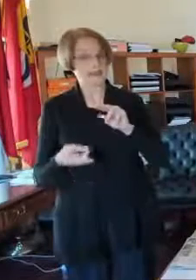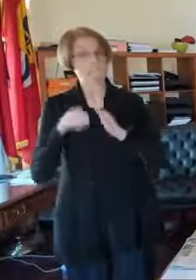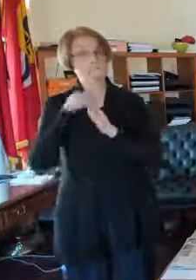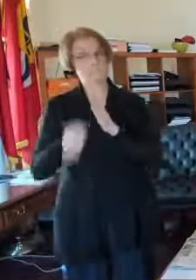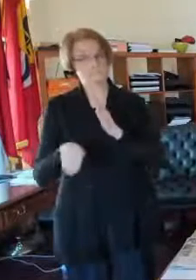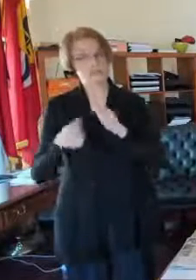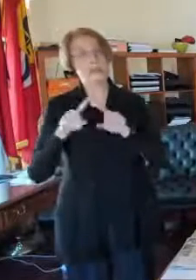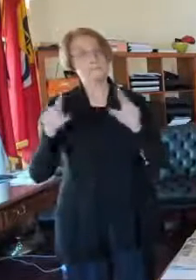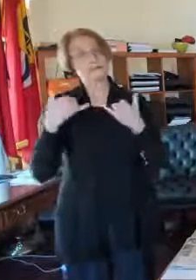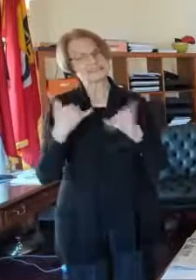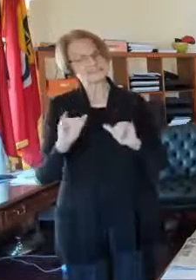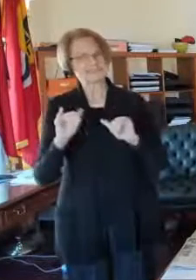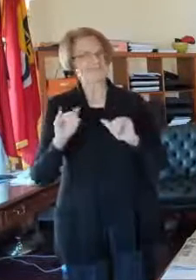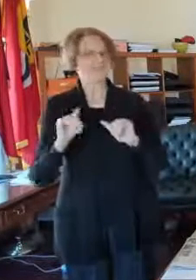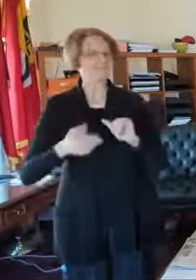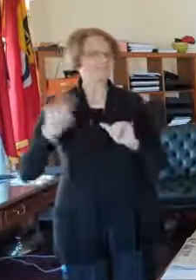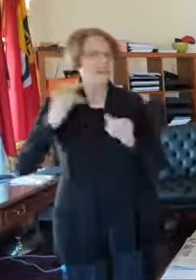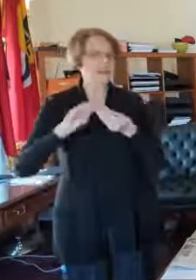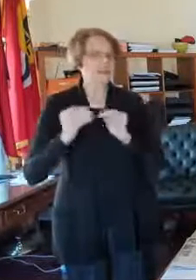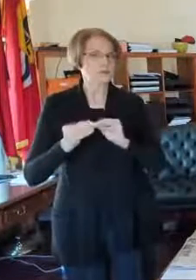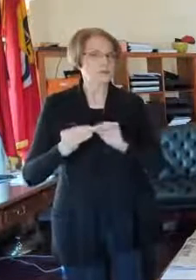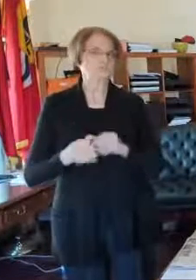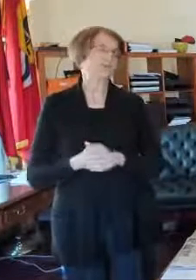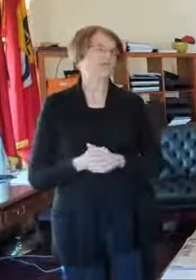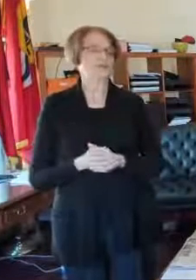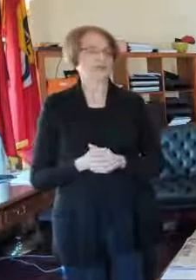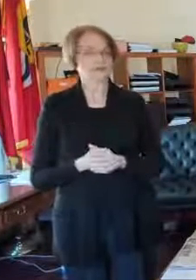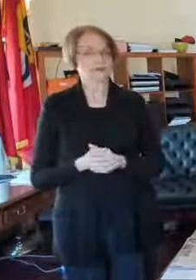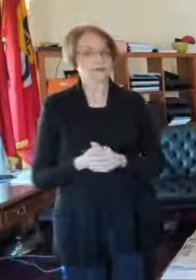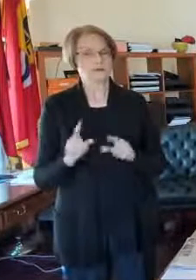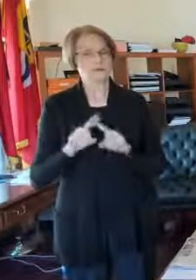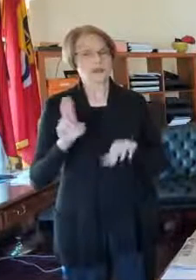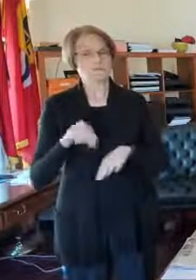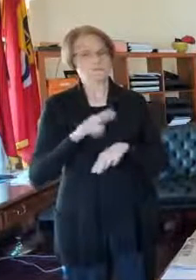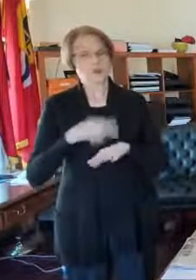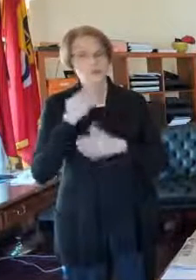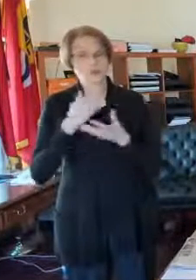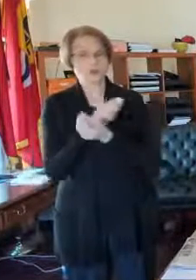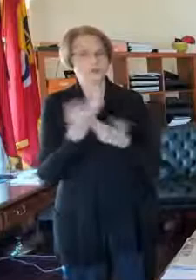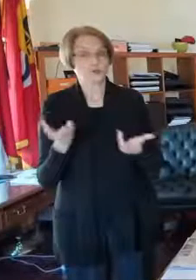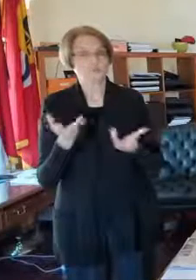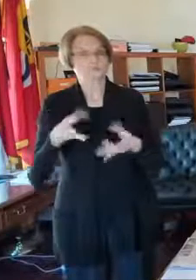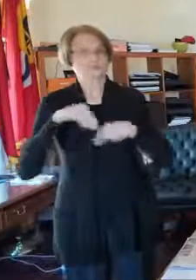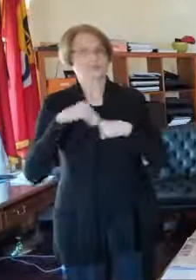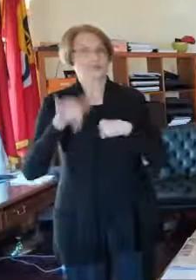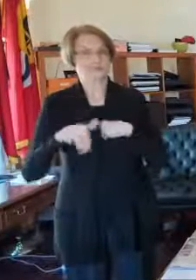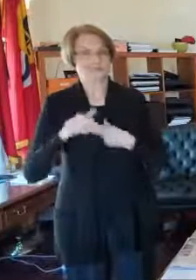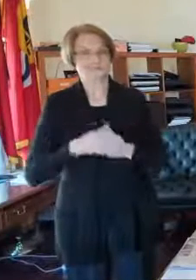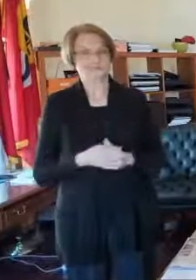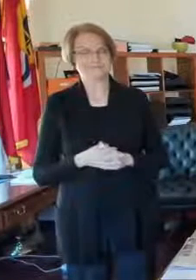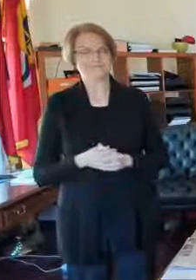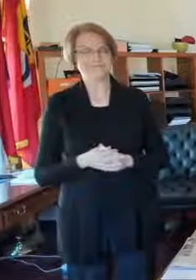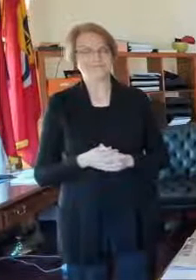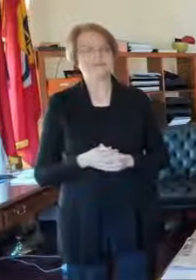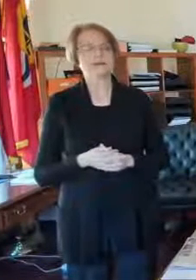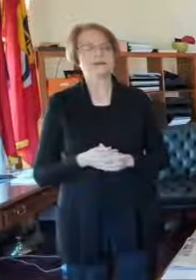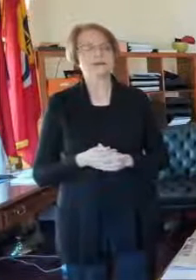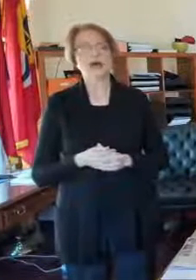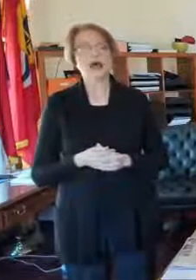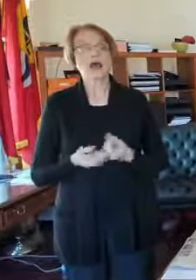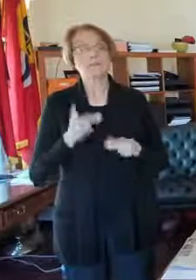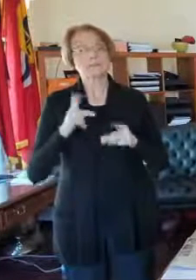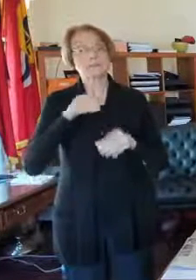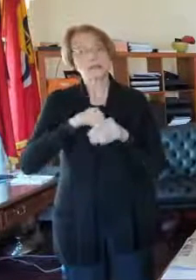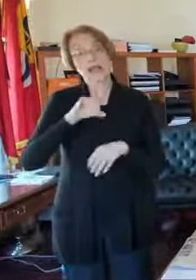but still fairly high. But that's, of course, good news. Take good news where you can get it. In terms of number of people